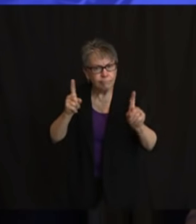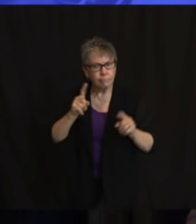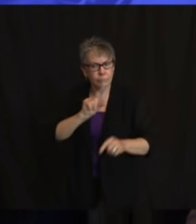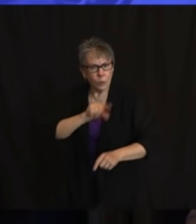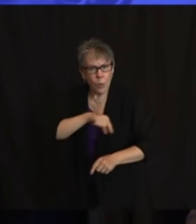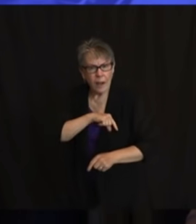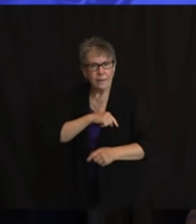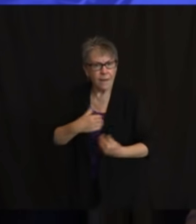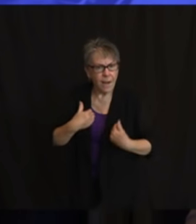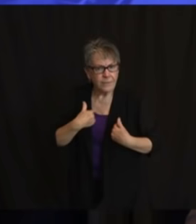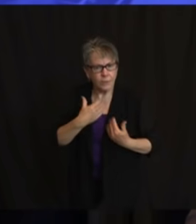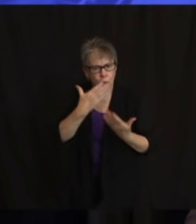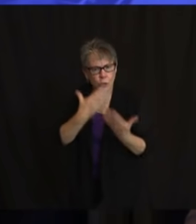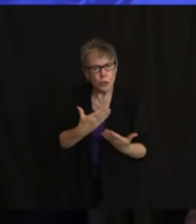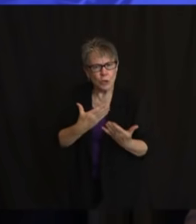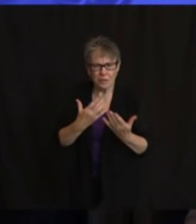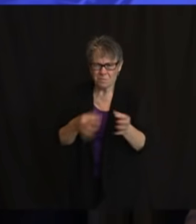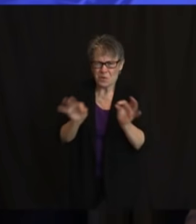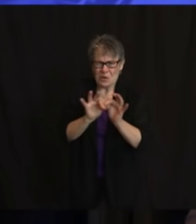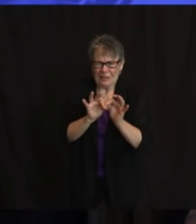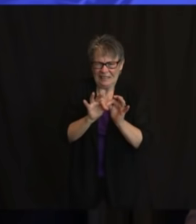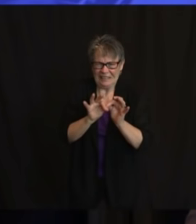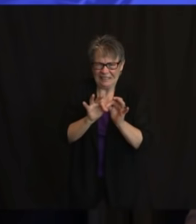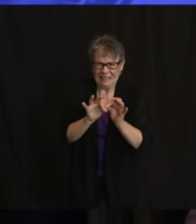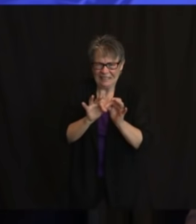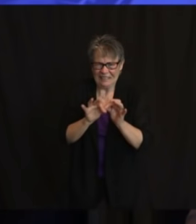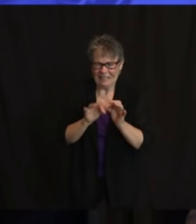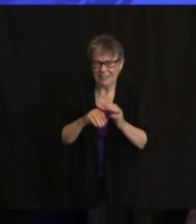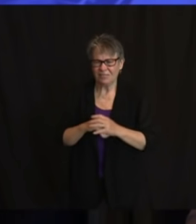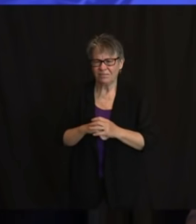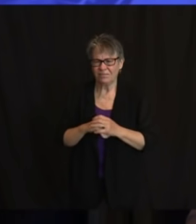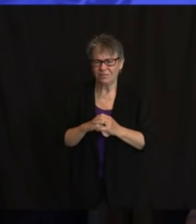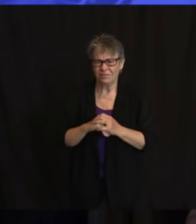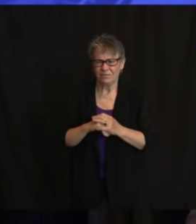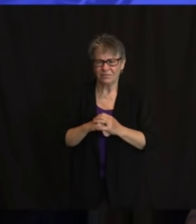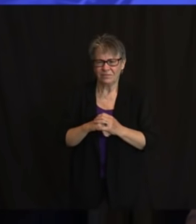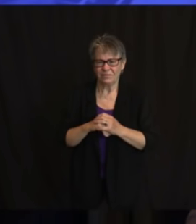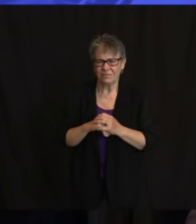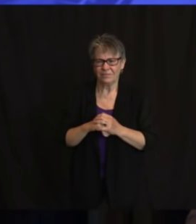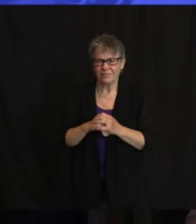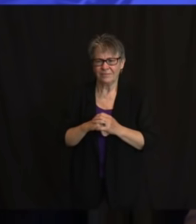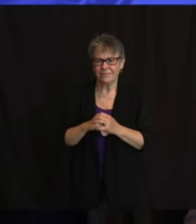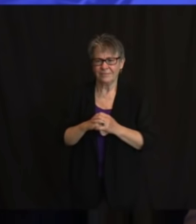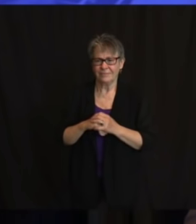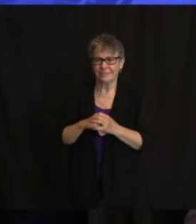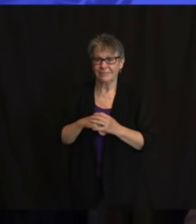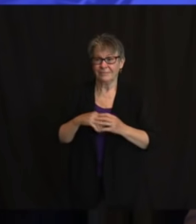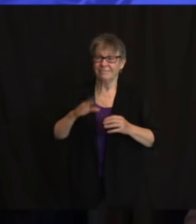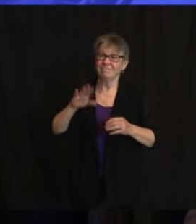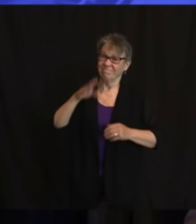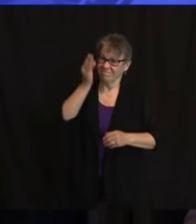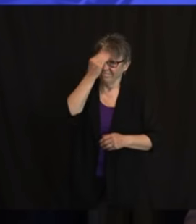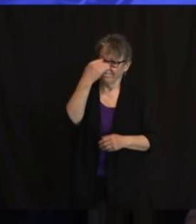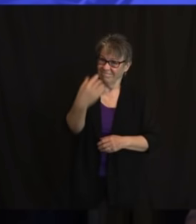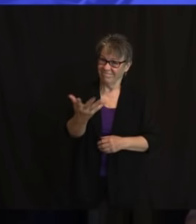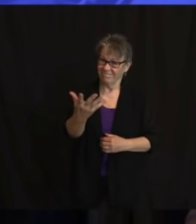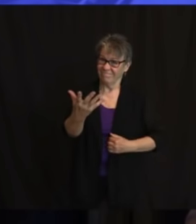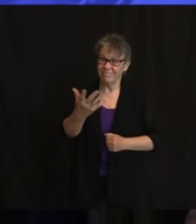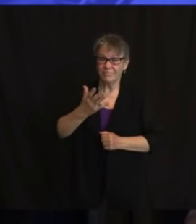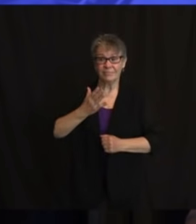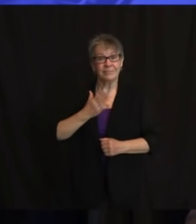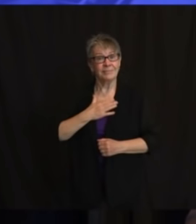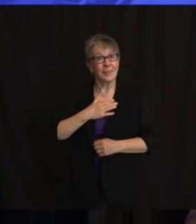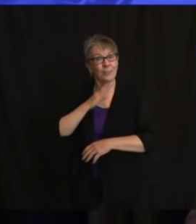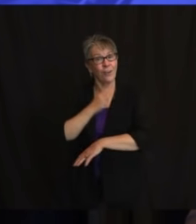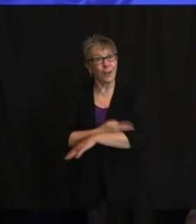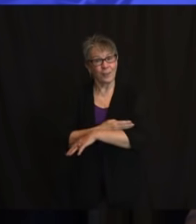the father of a daughter who is graduating from high school this spring, the personal impact of this decision hits home for me. To parents of